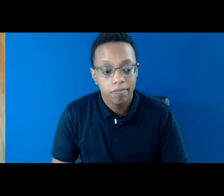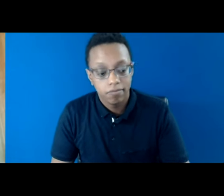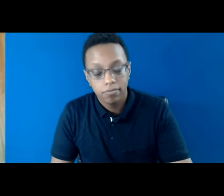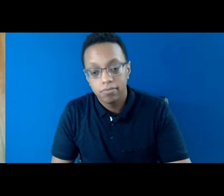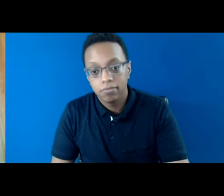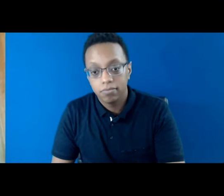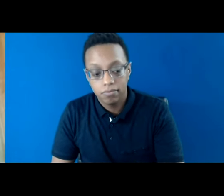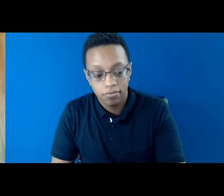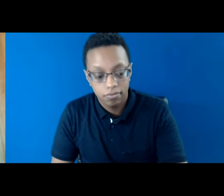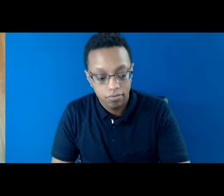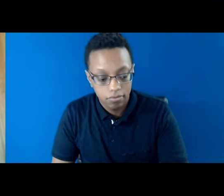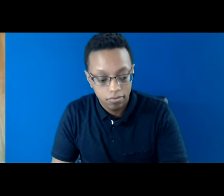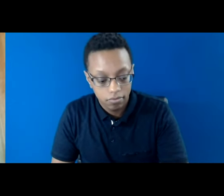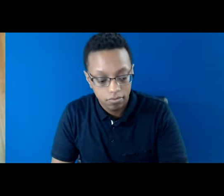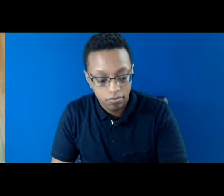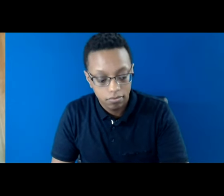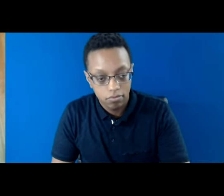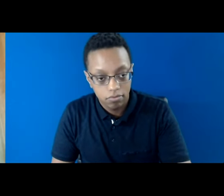I have another